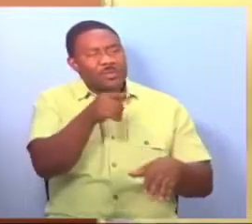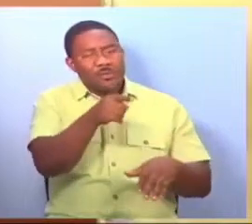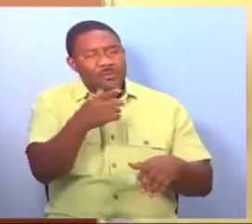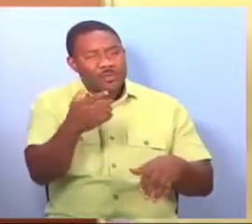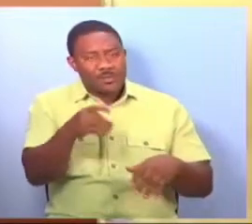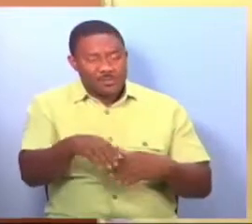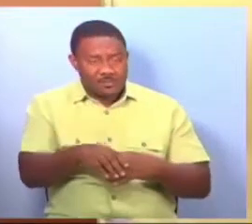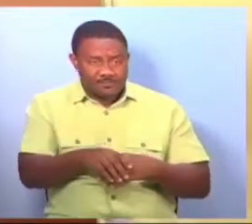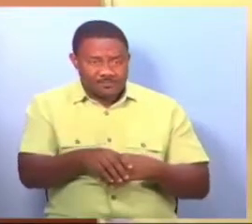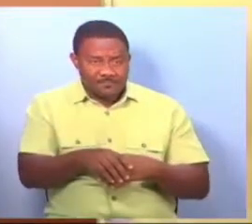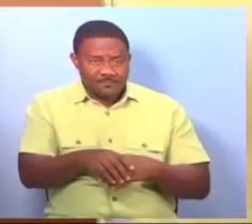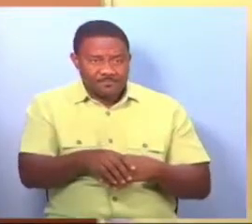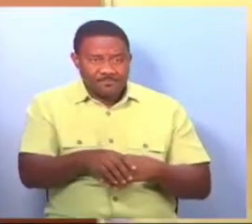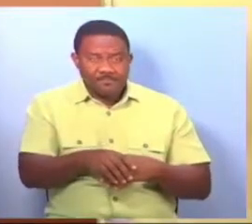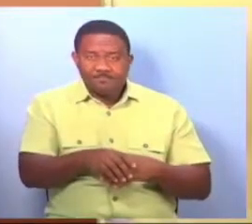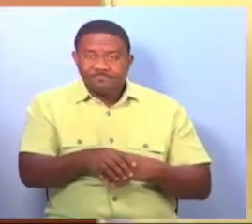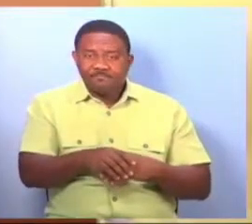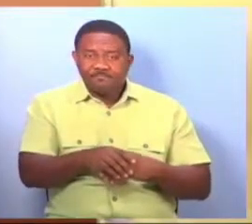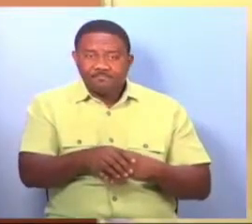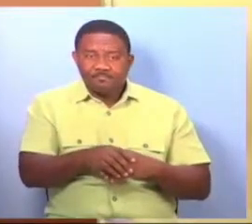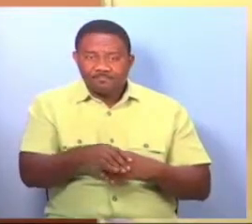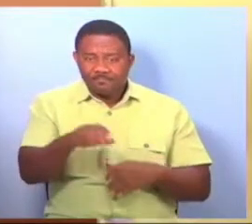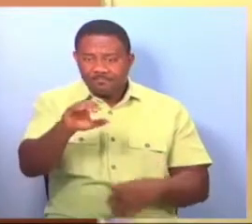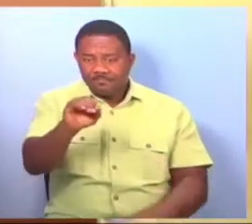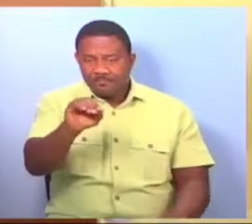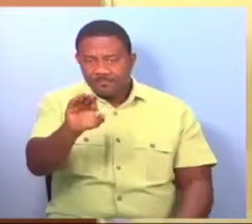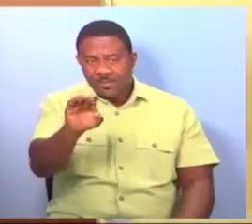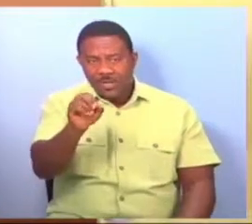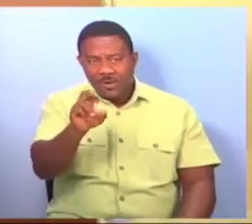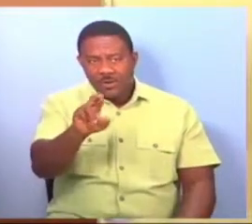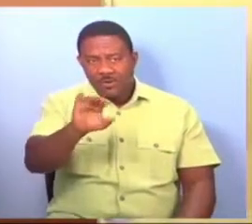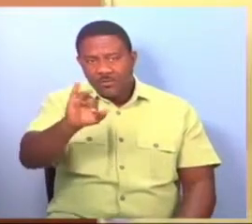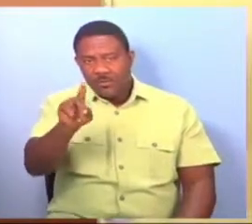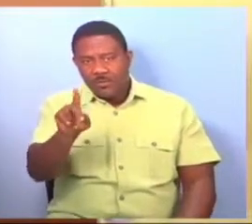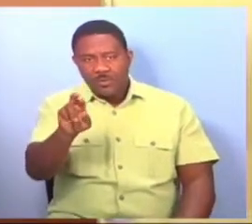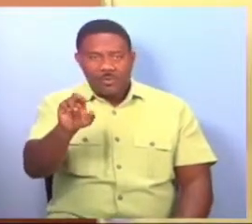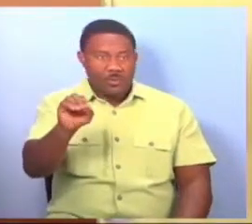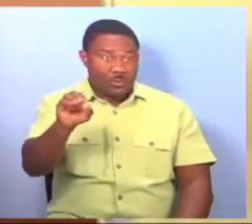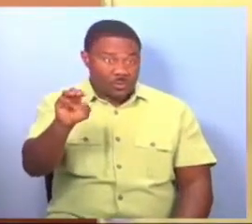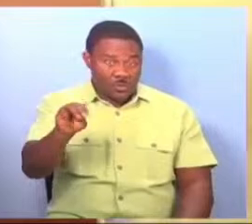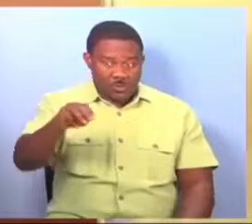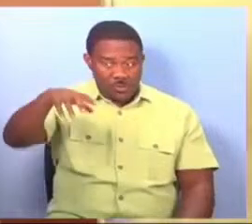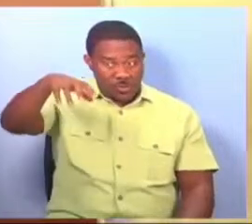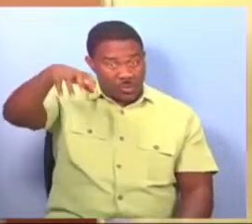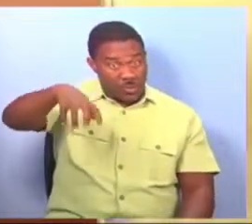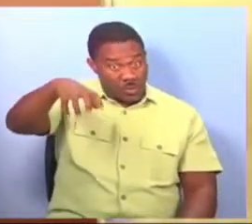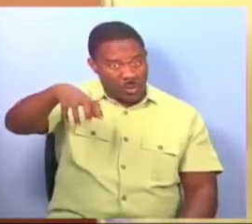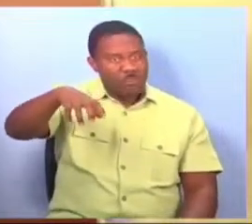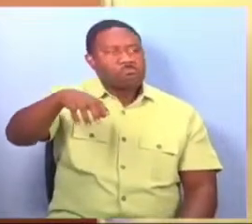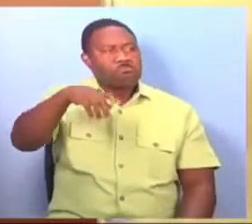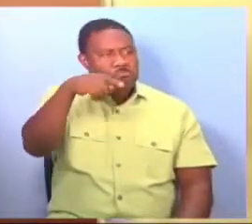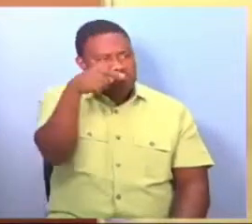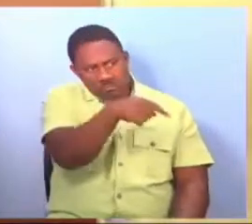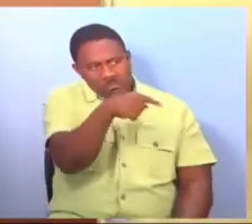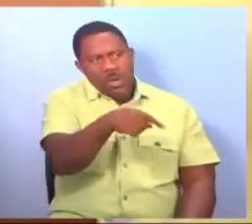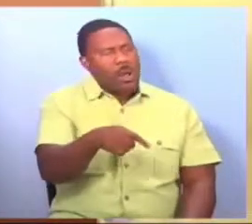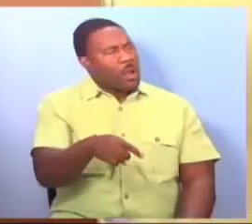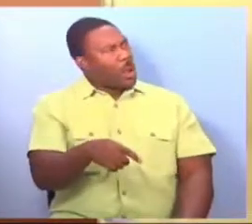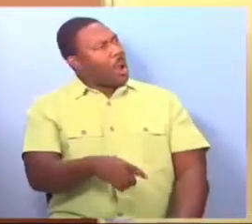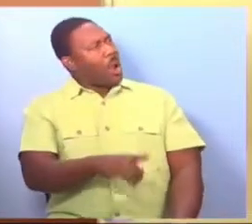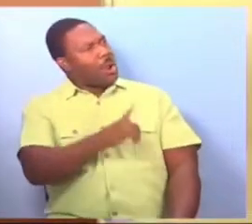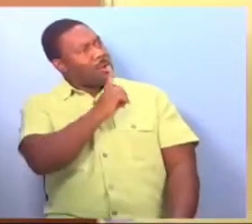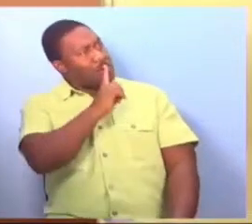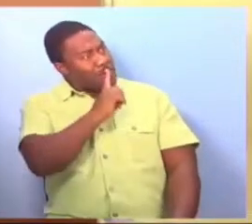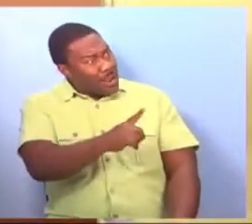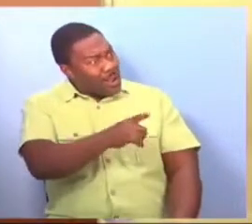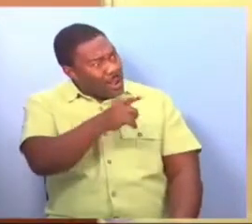of the Oforikrom constituency that I realized that it was this Dr. Marfo that